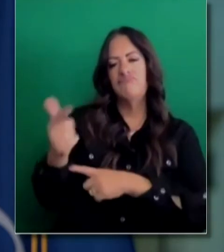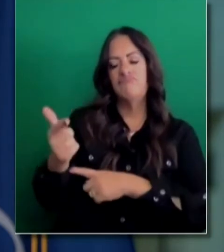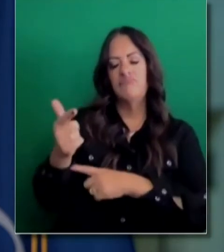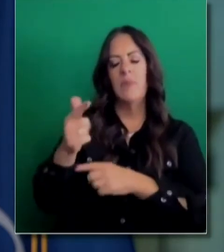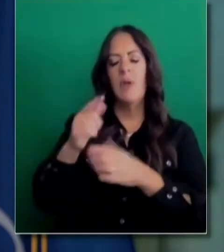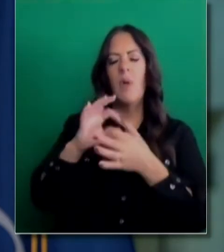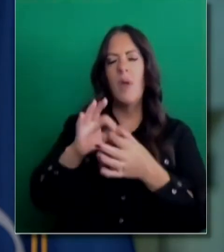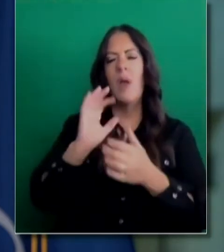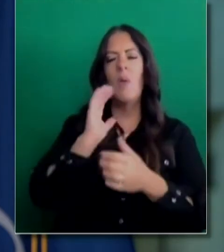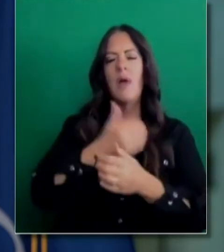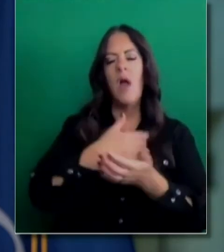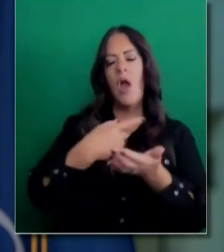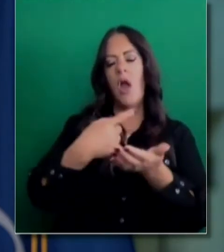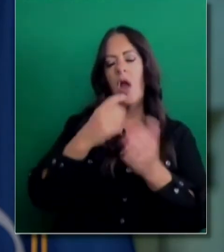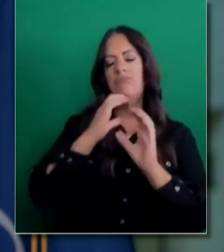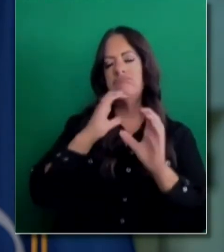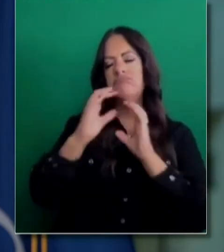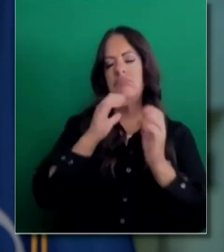particular.